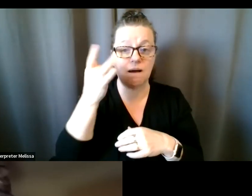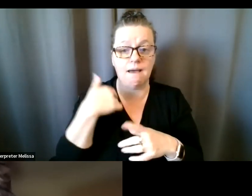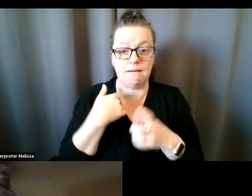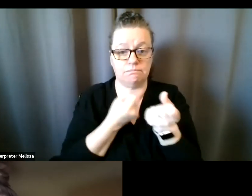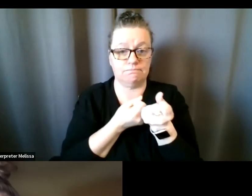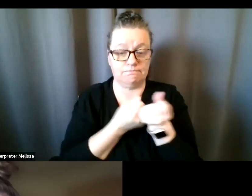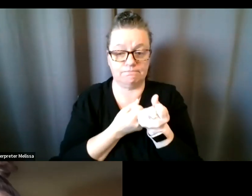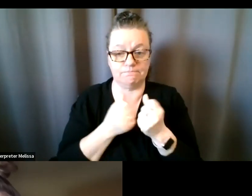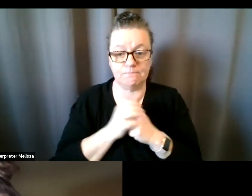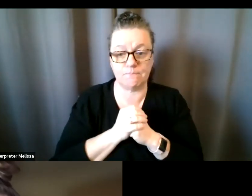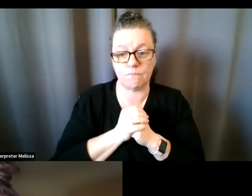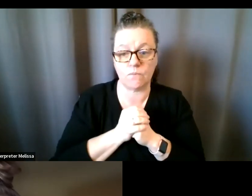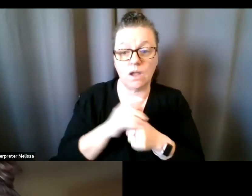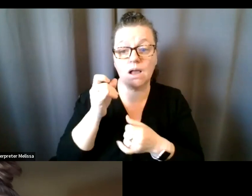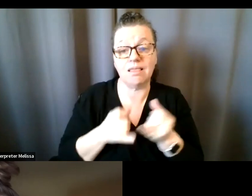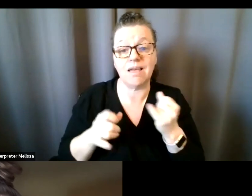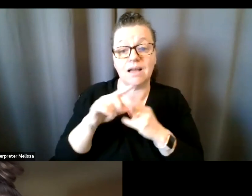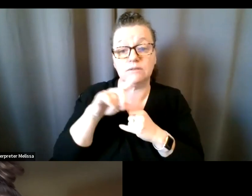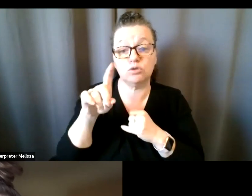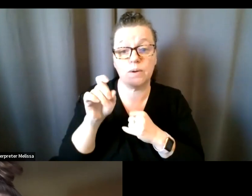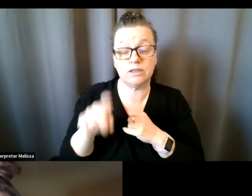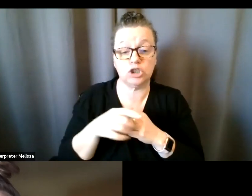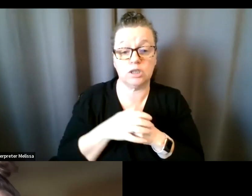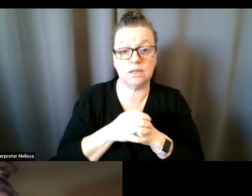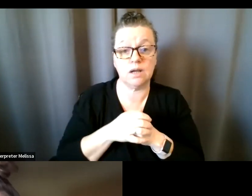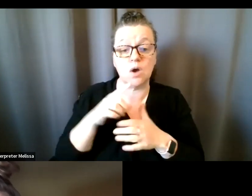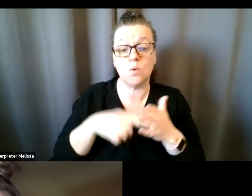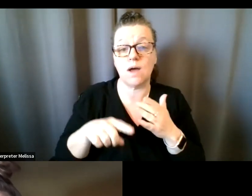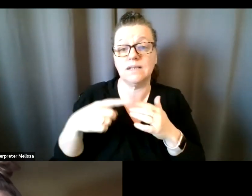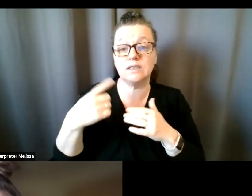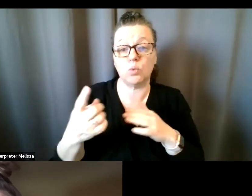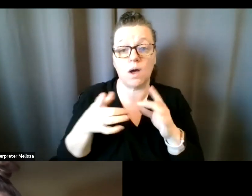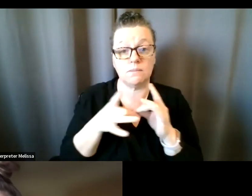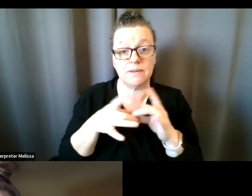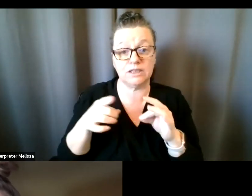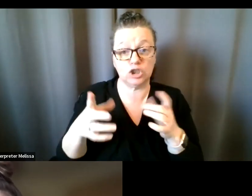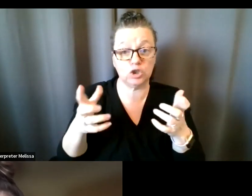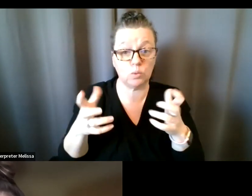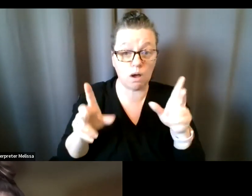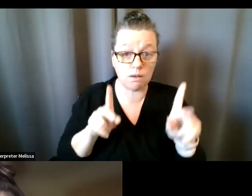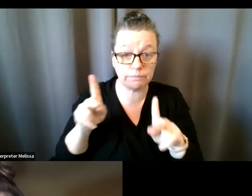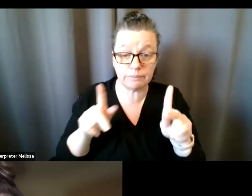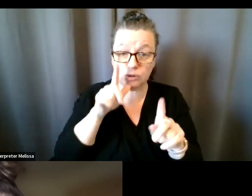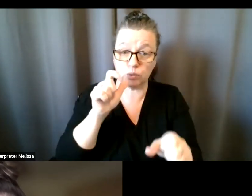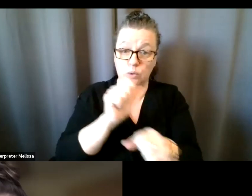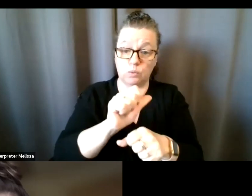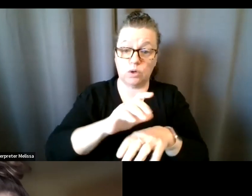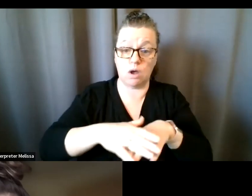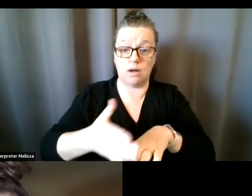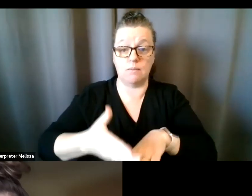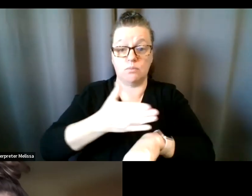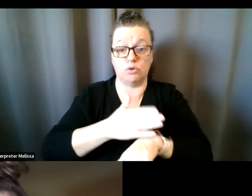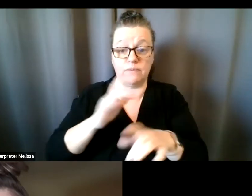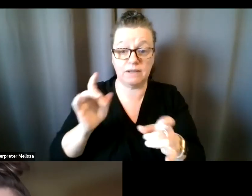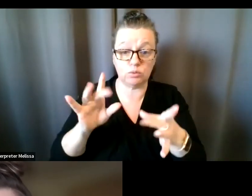it. The last question was, what is one message you want the folks who are working on improving the crisis